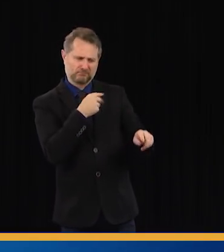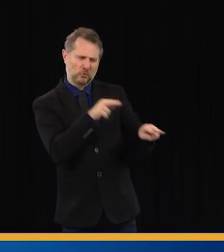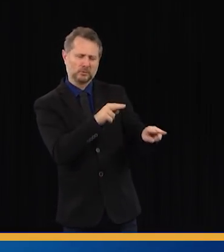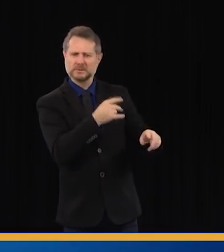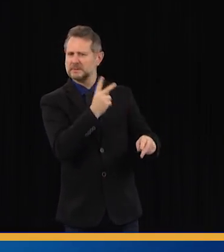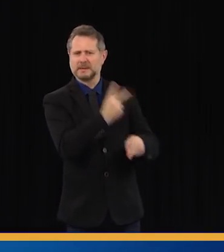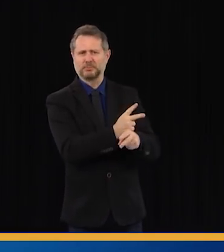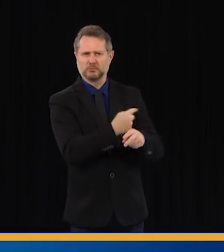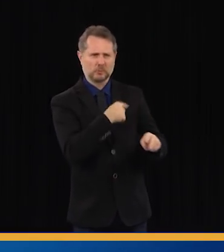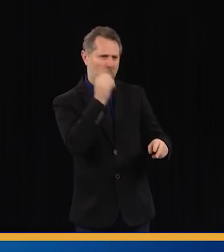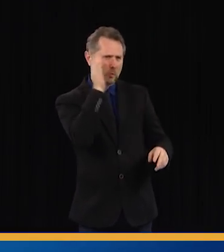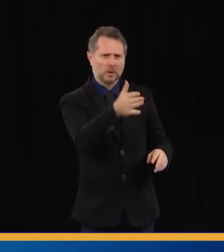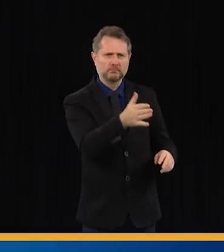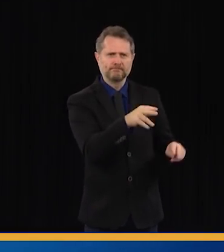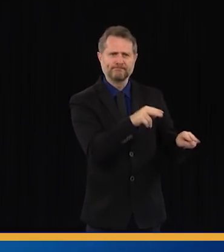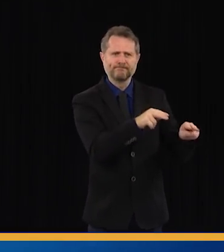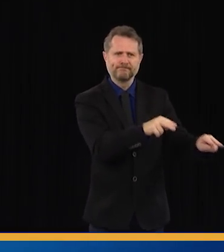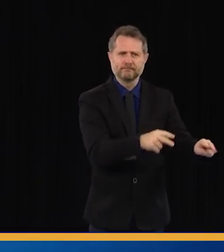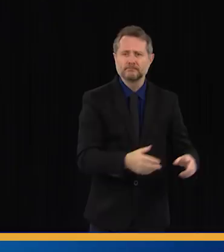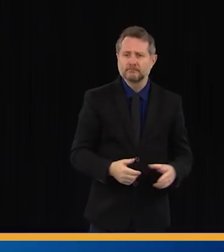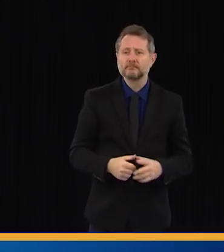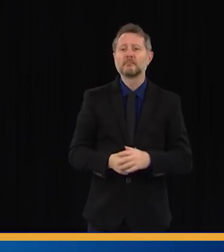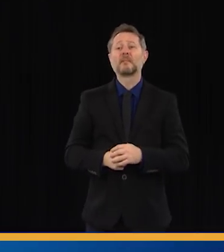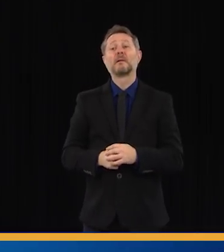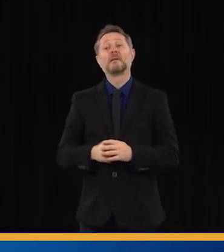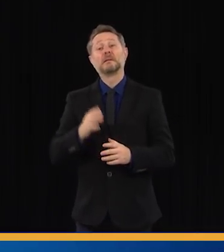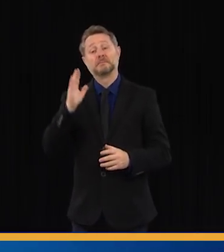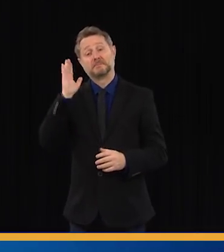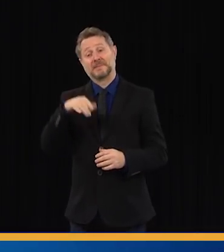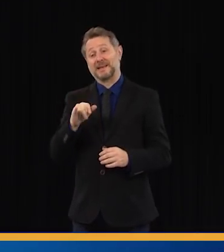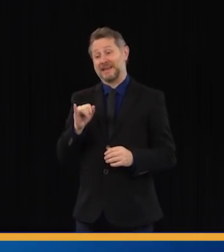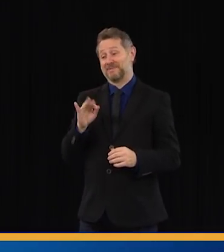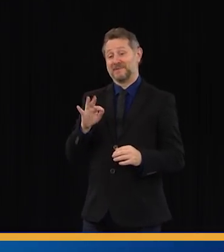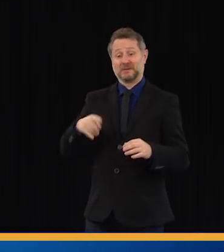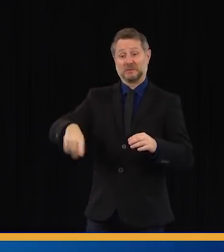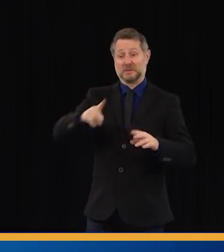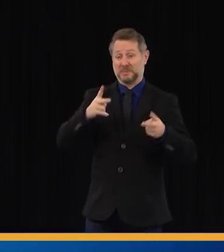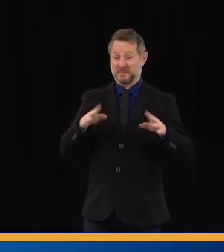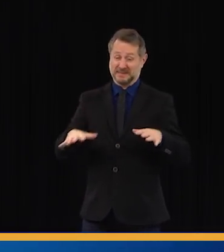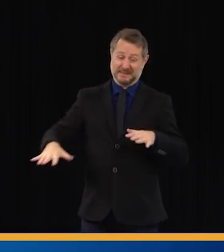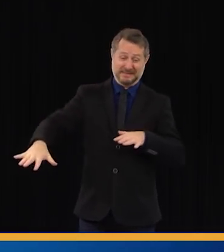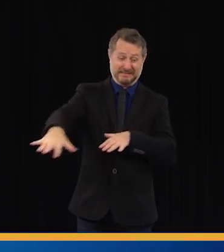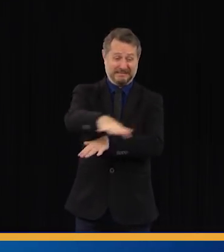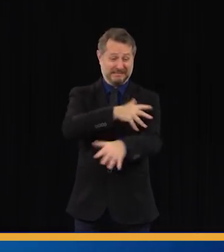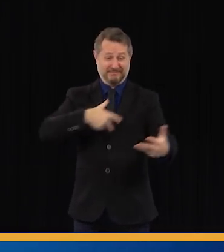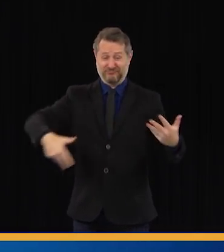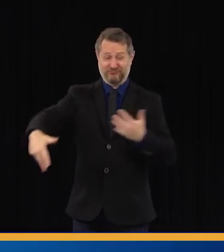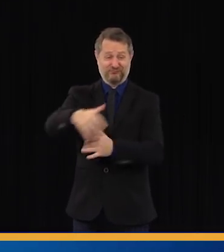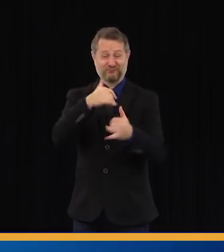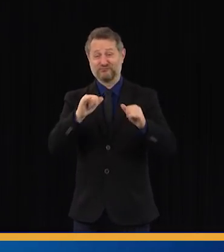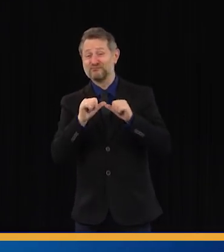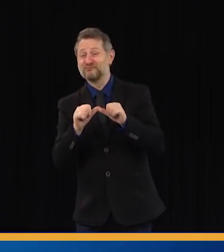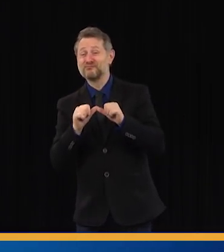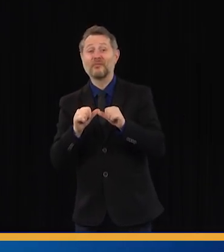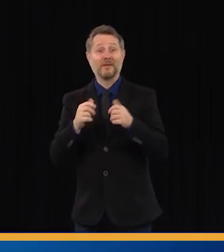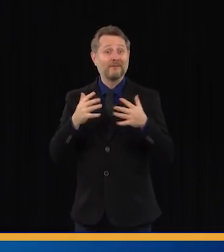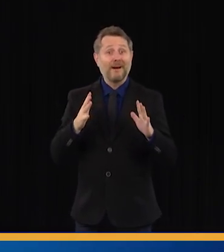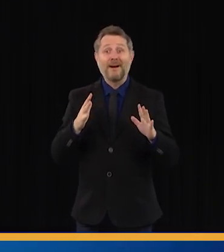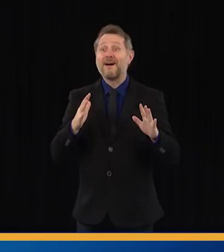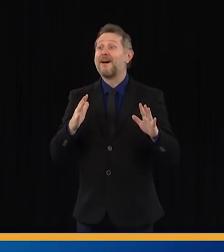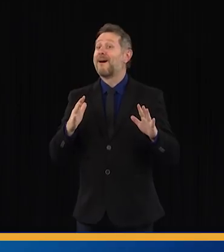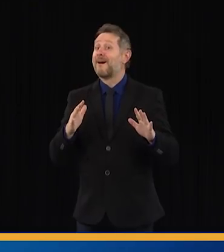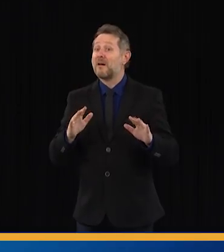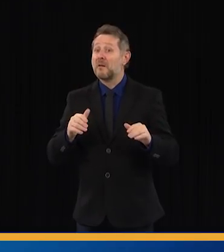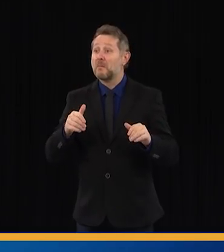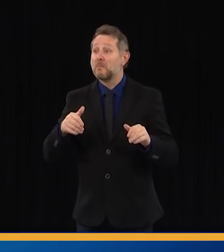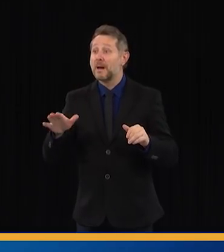And there is a cause and effect. You have density, you have more people infecting other people, you will see it within a